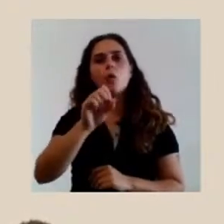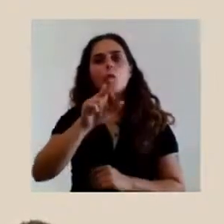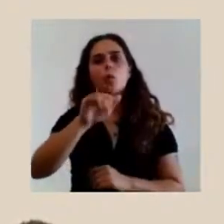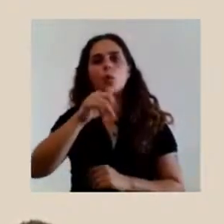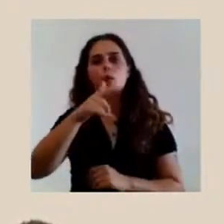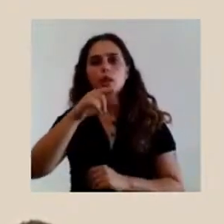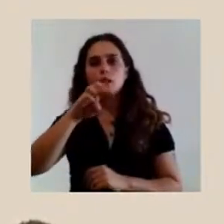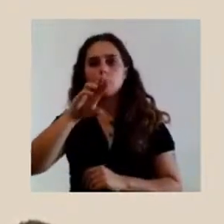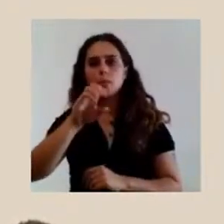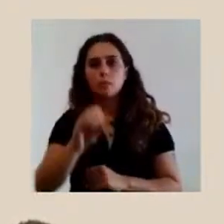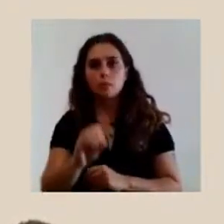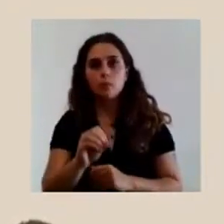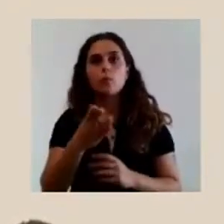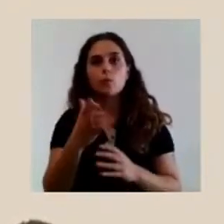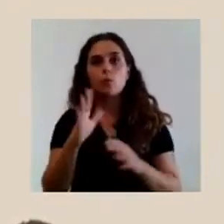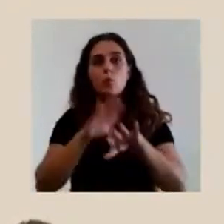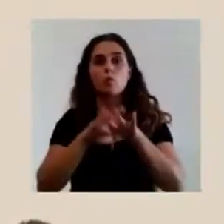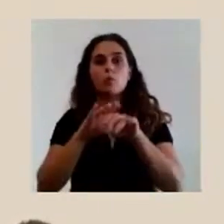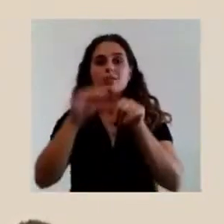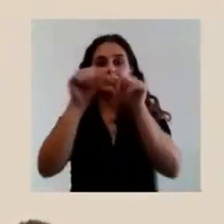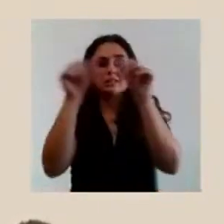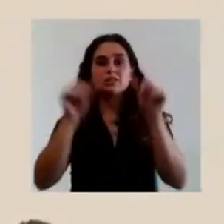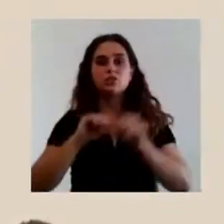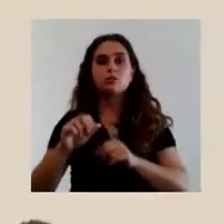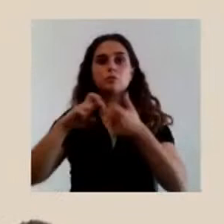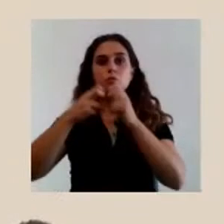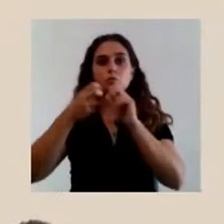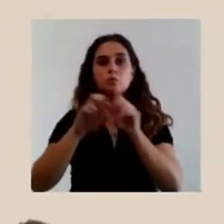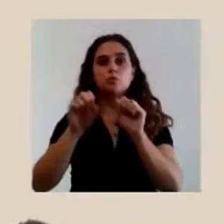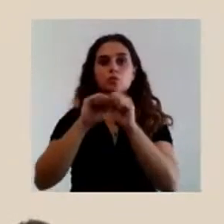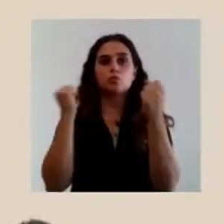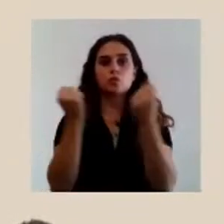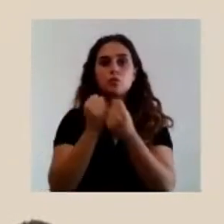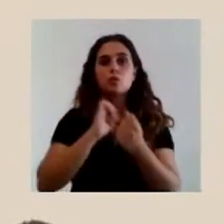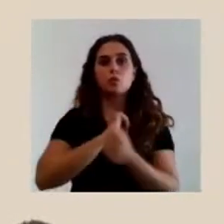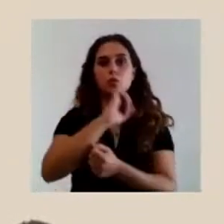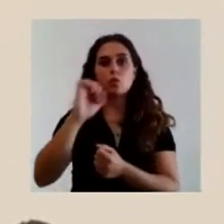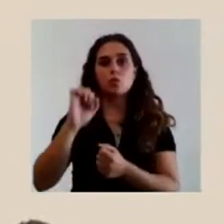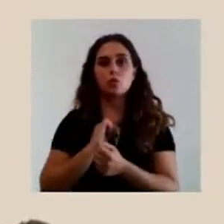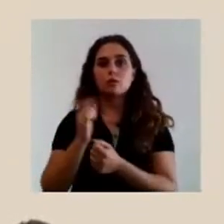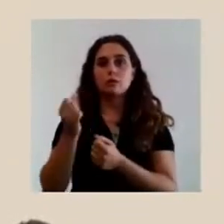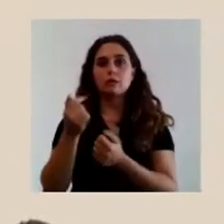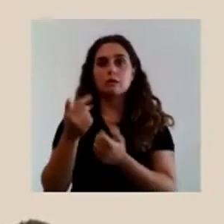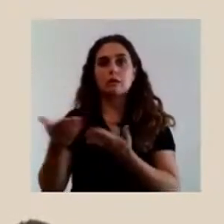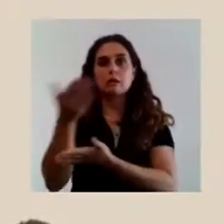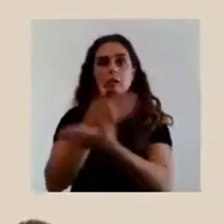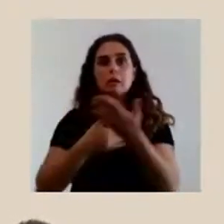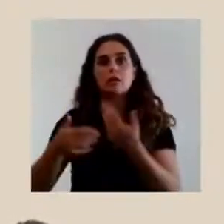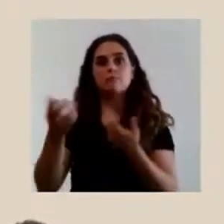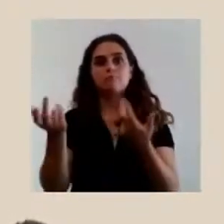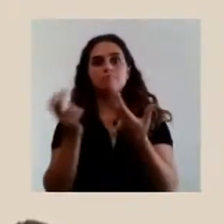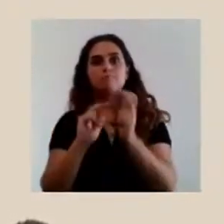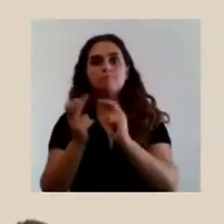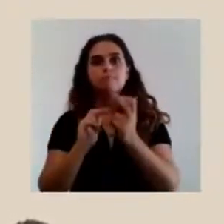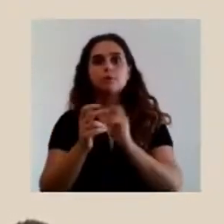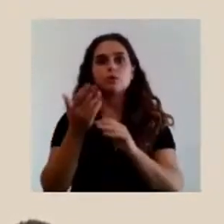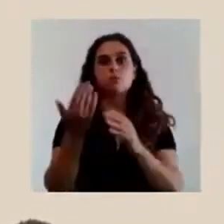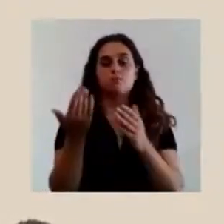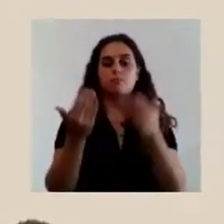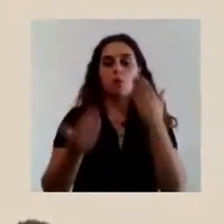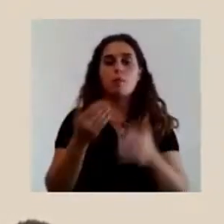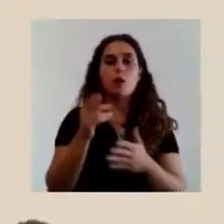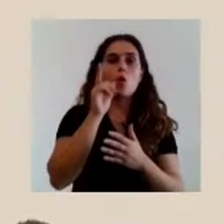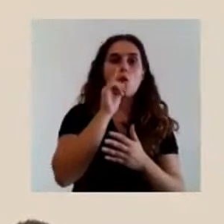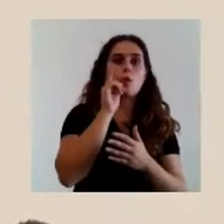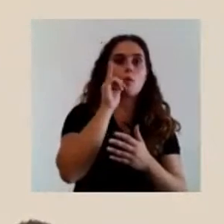input, but because of systematic problems in our society, that is socioeconomic disparities between white and